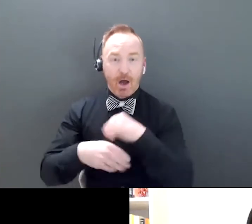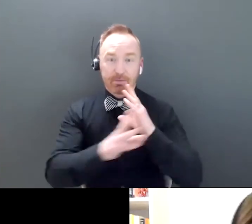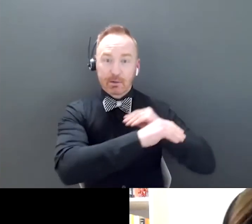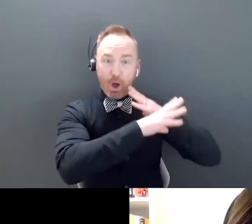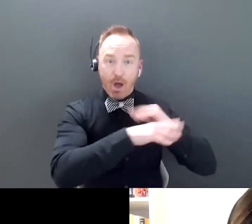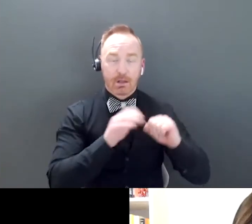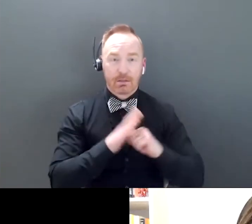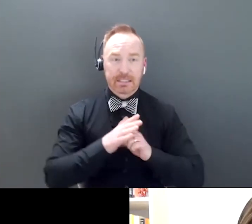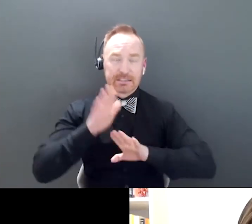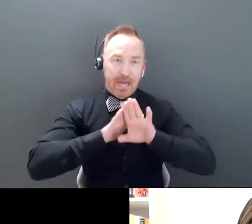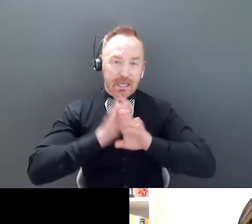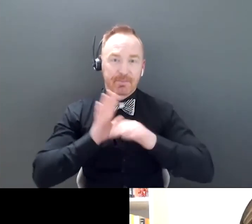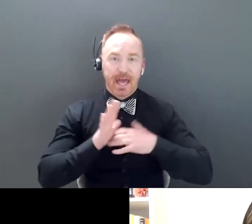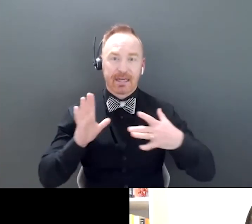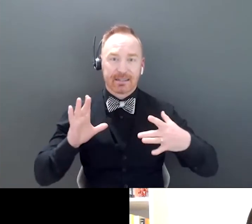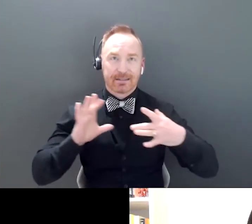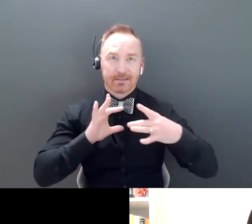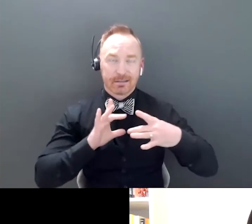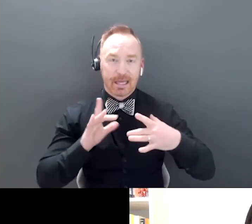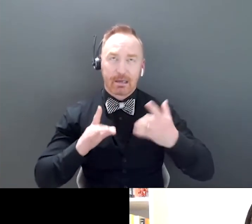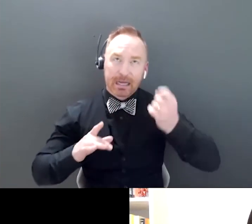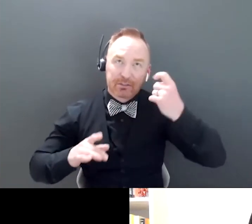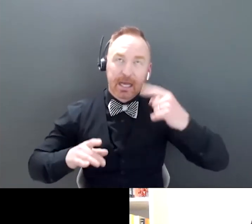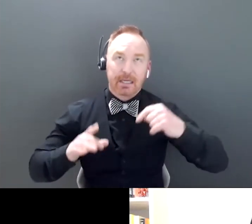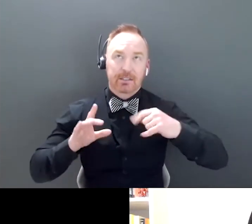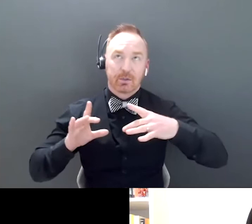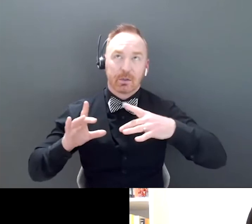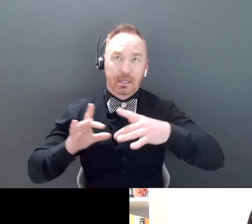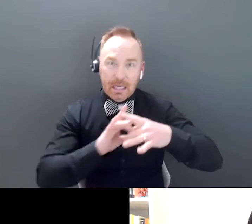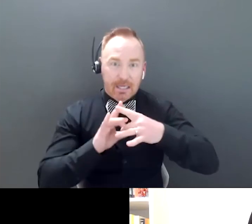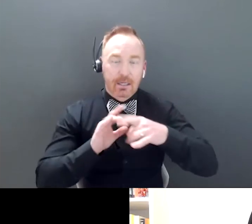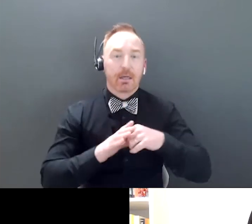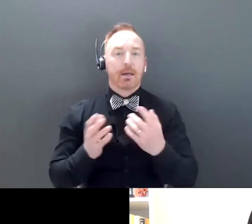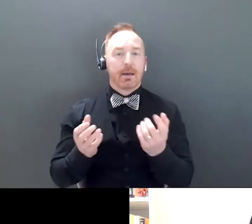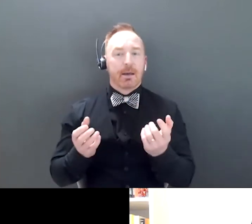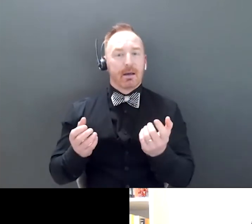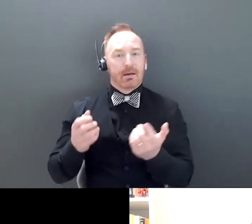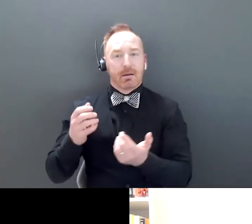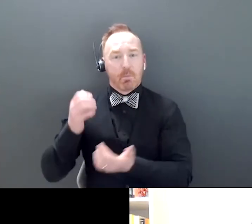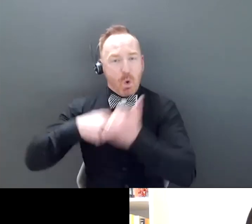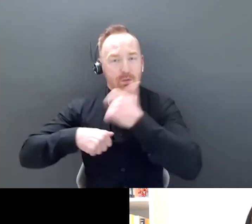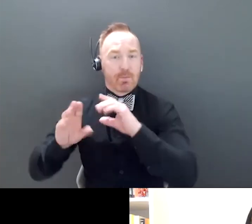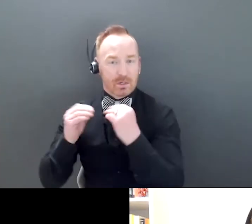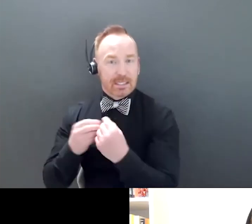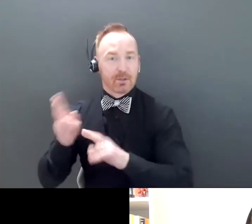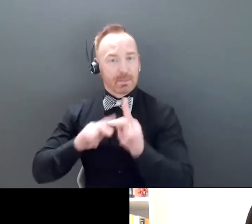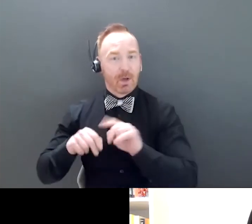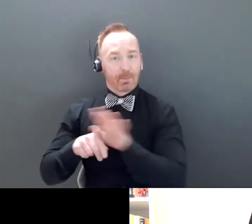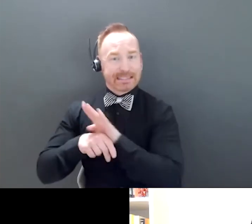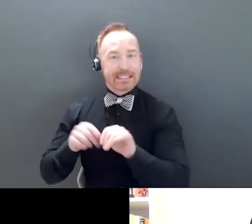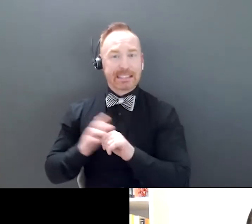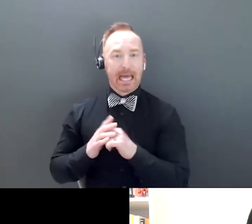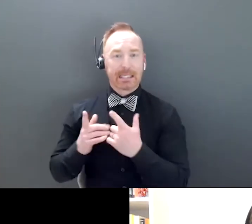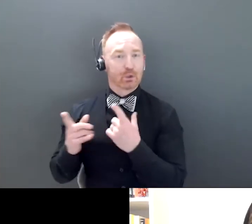in an organization, like most folks are just so busy just keeping things running, right? Just keeping things running, that